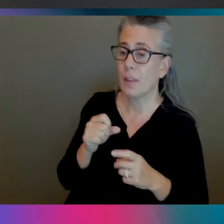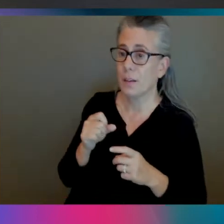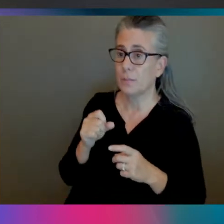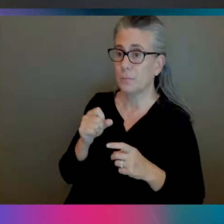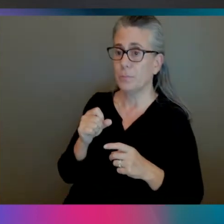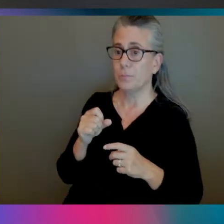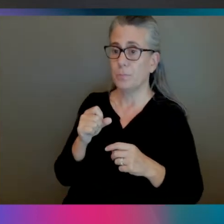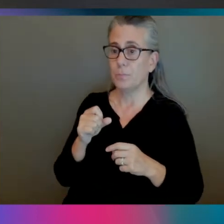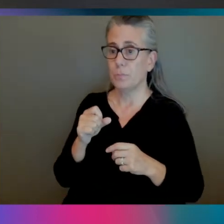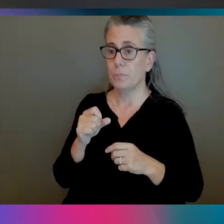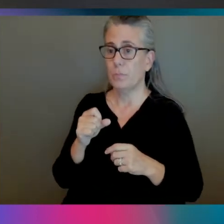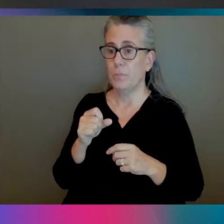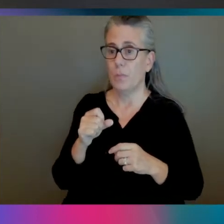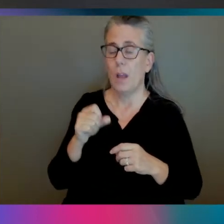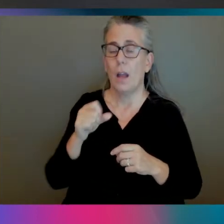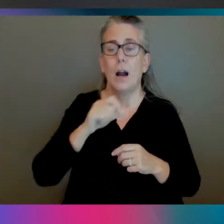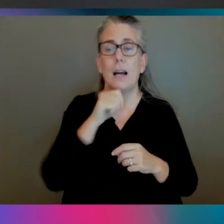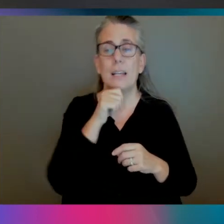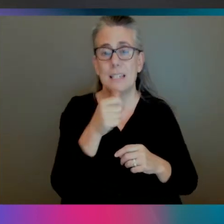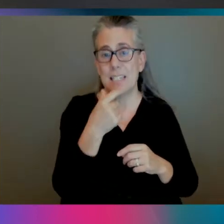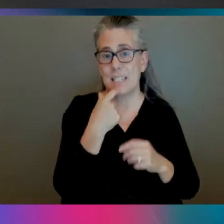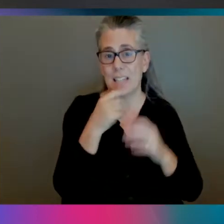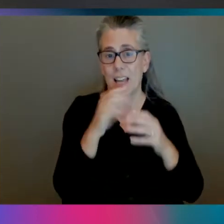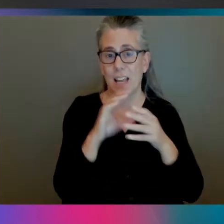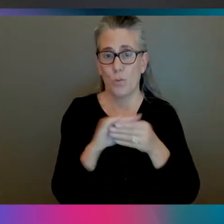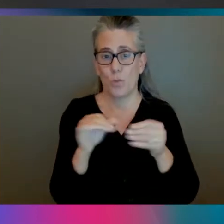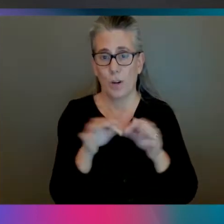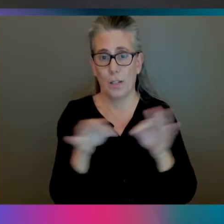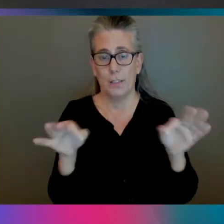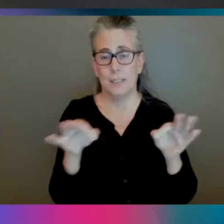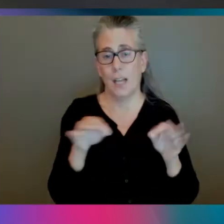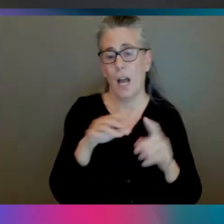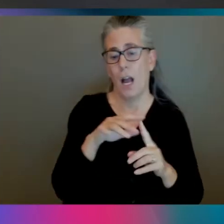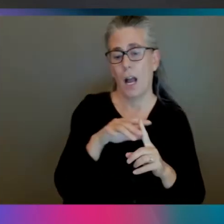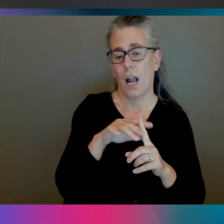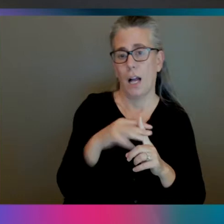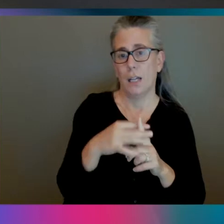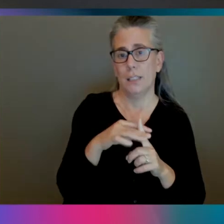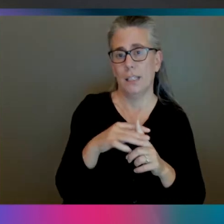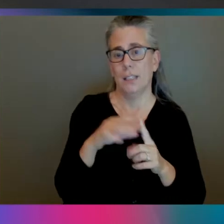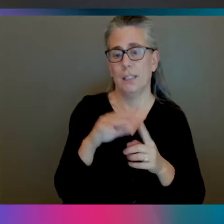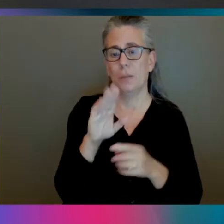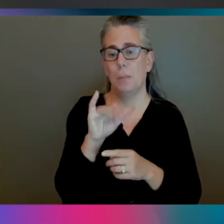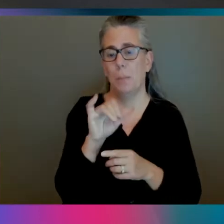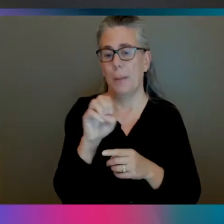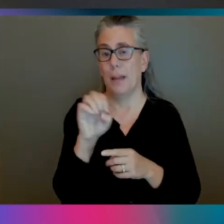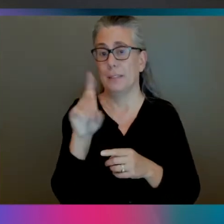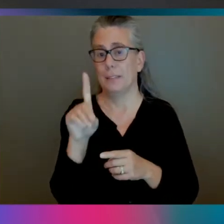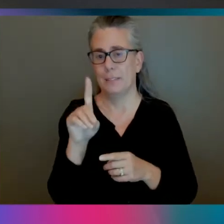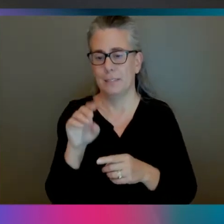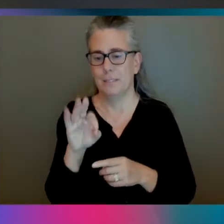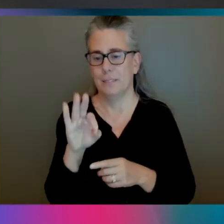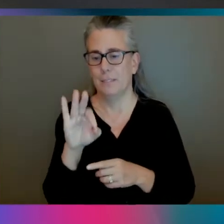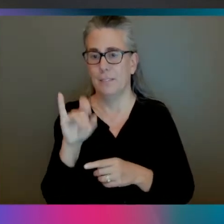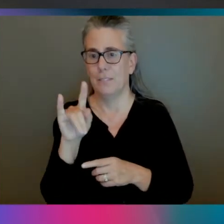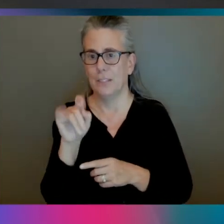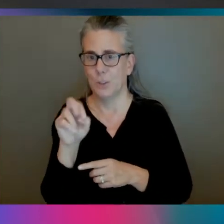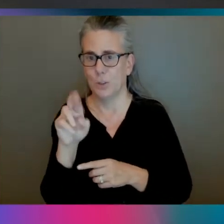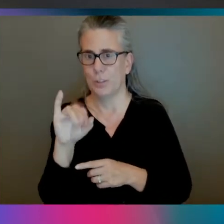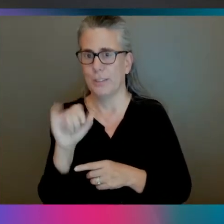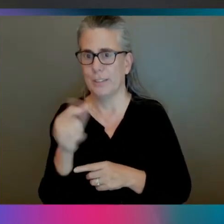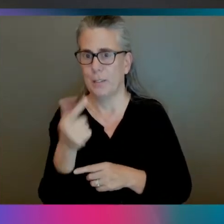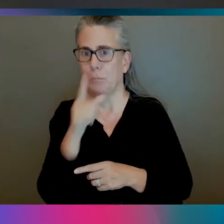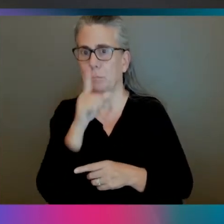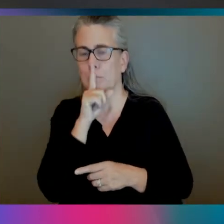talking about content-based filtering, so that's on me because I didn't give them the right answers. But one of those is very specific